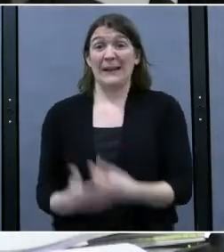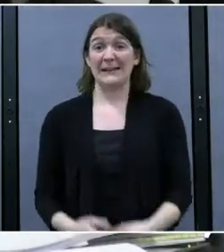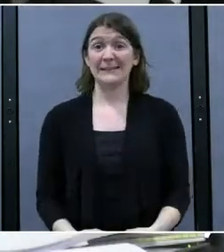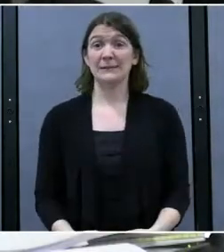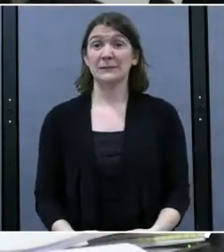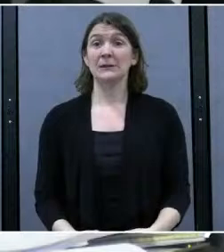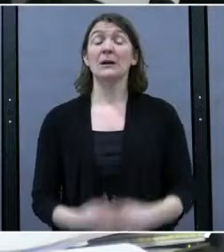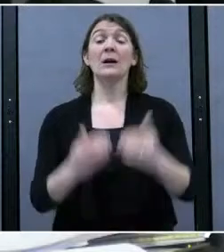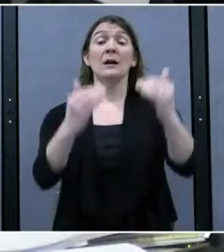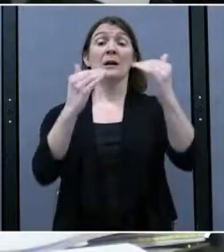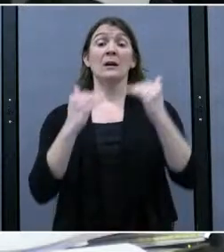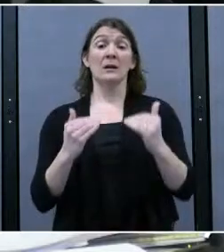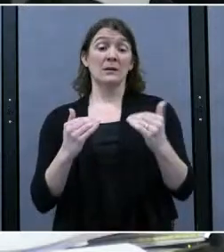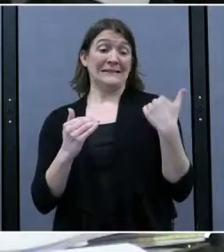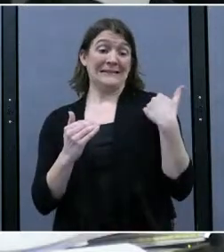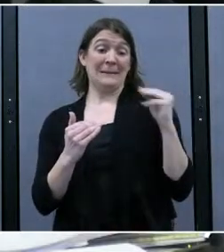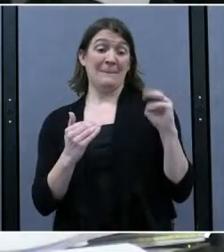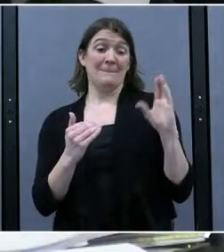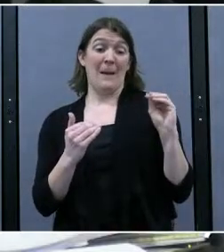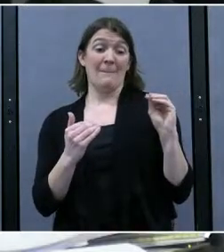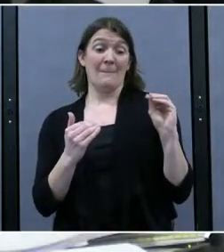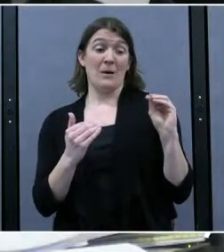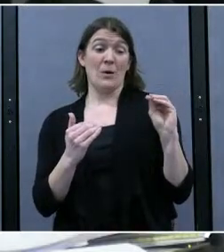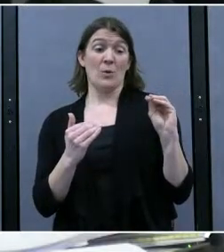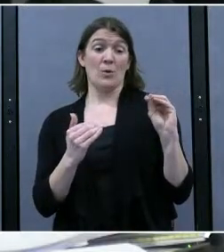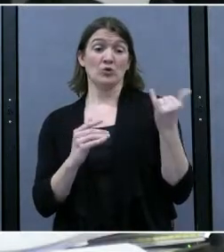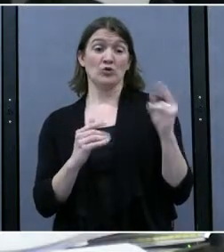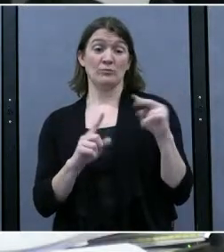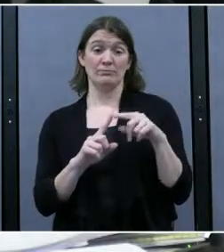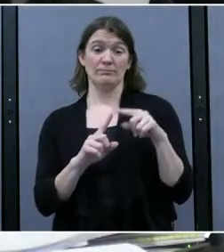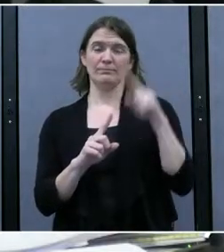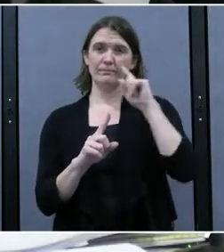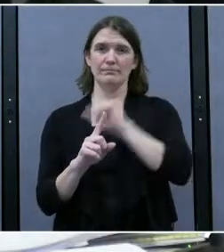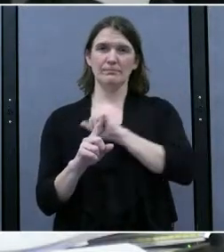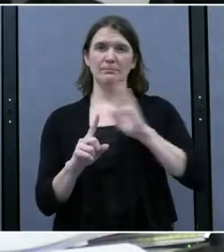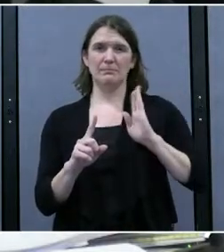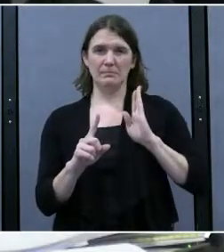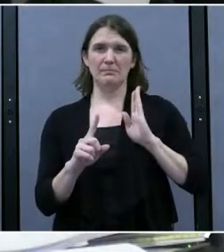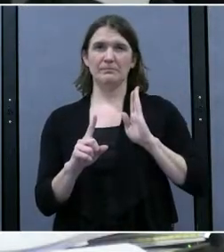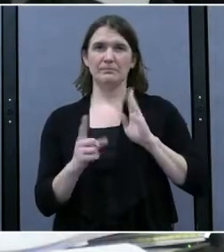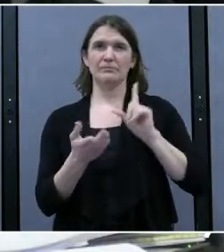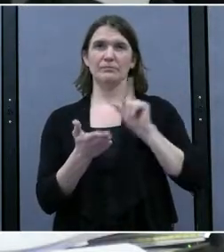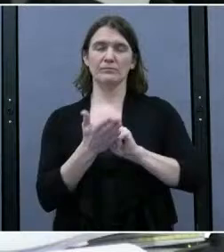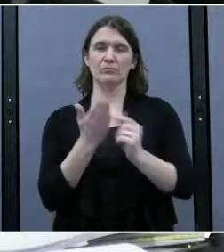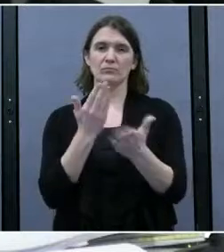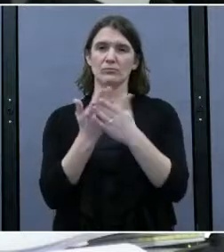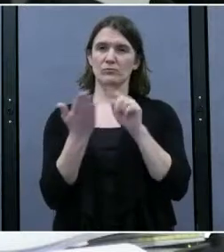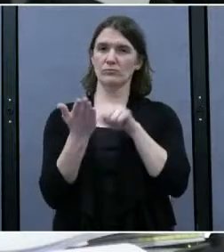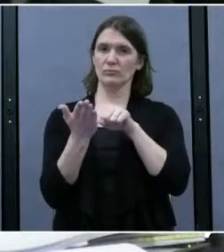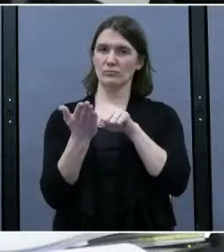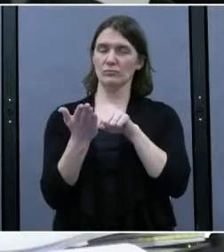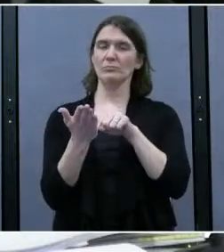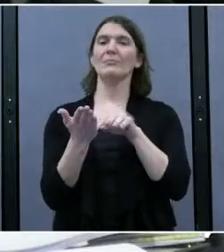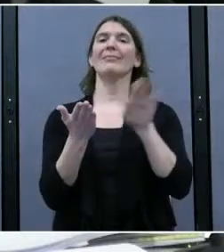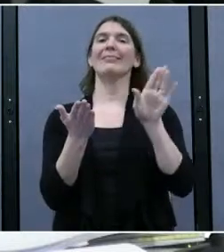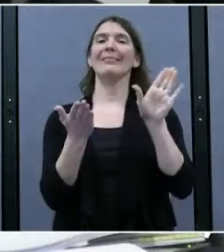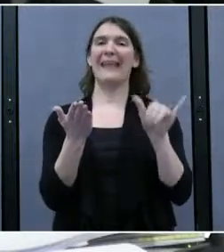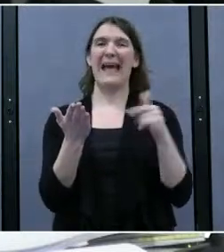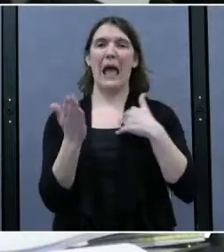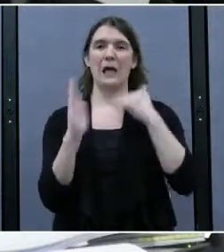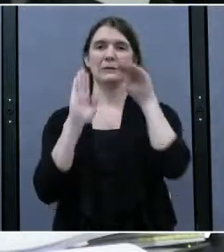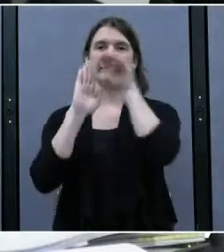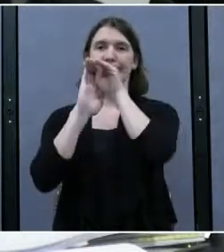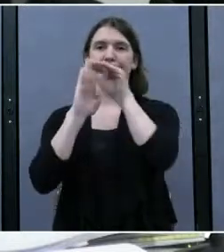the memo that we did for the select board in January, that's all broken